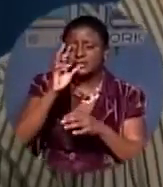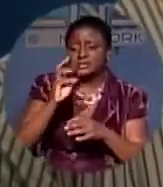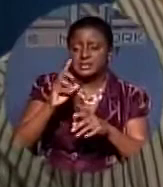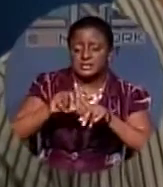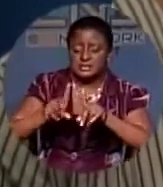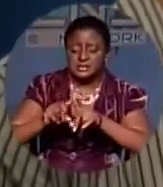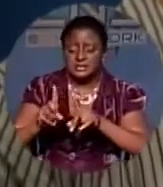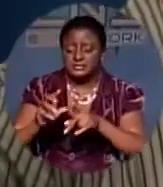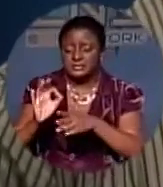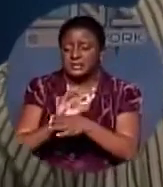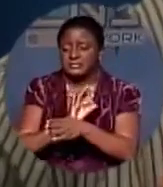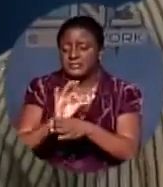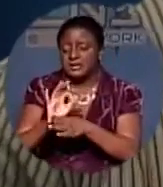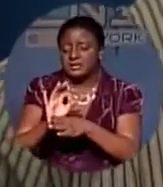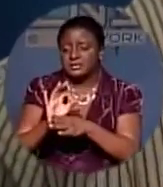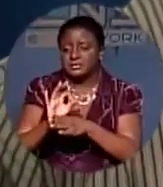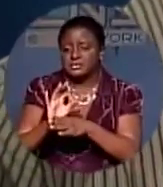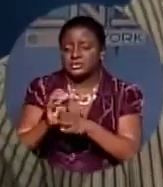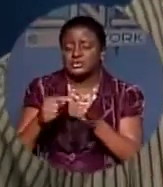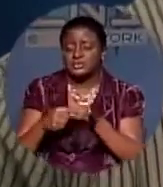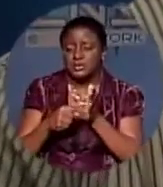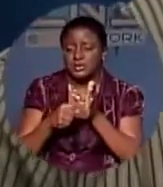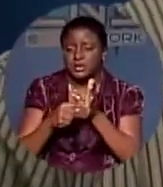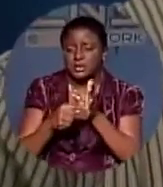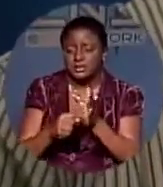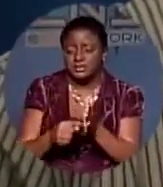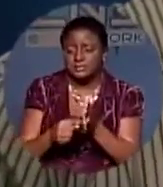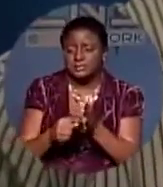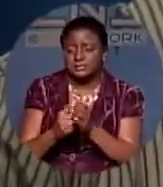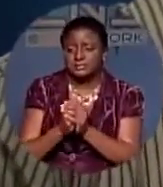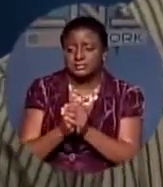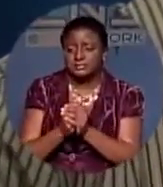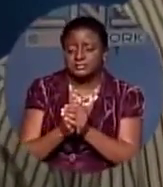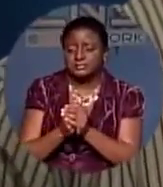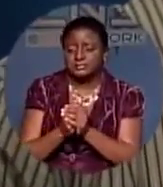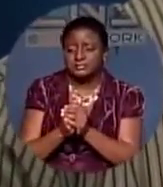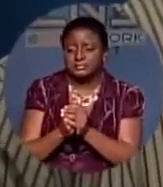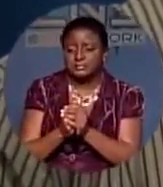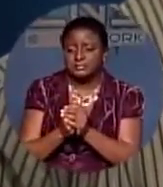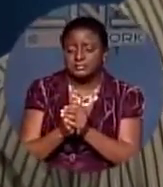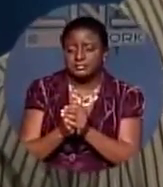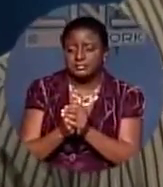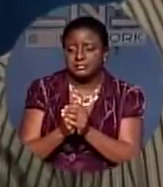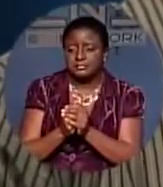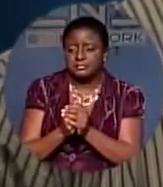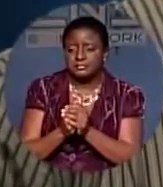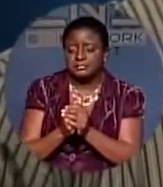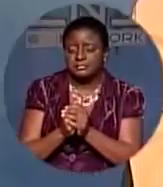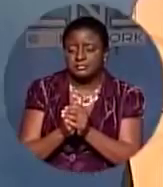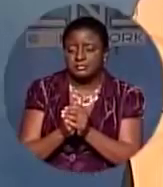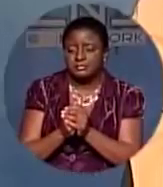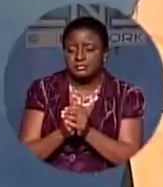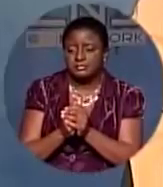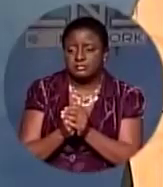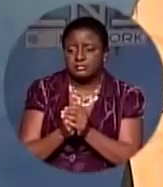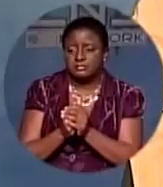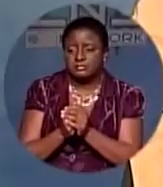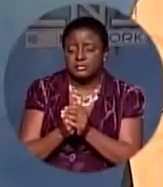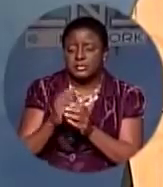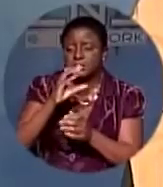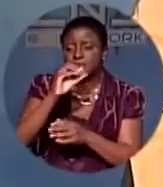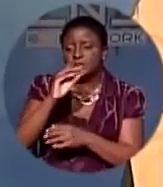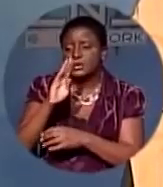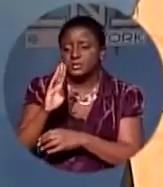are three documentaries and three short films that are fiction, I guess.